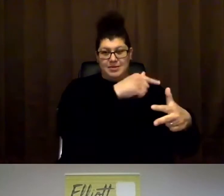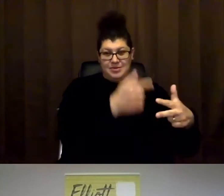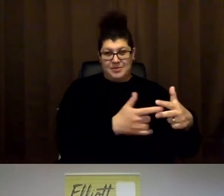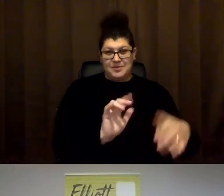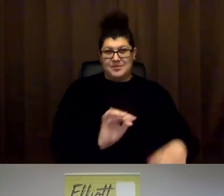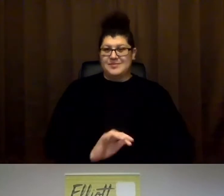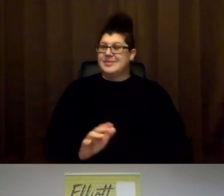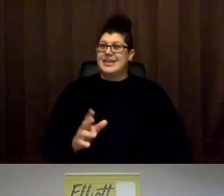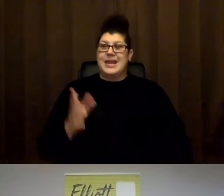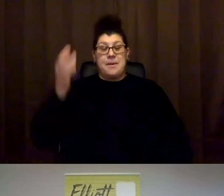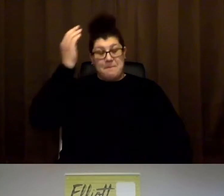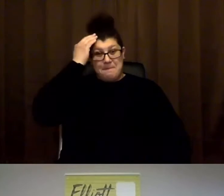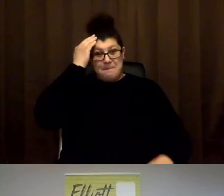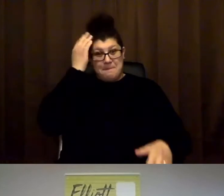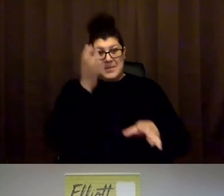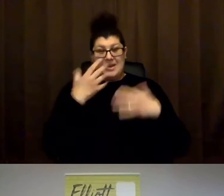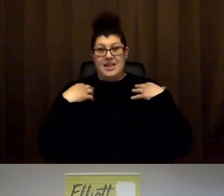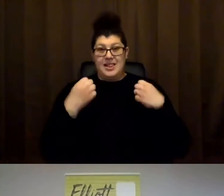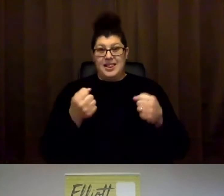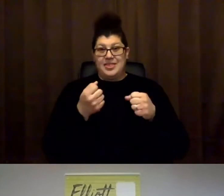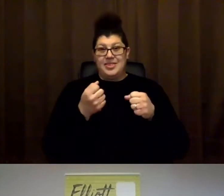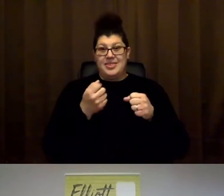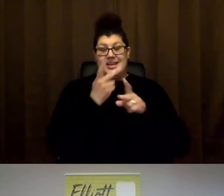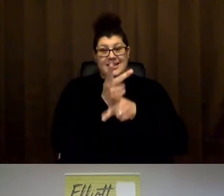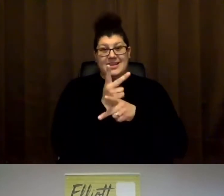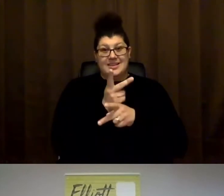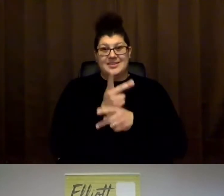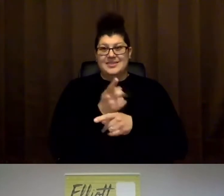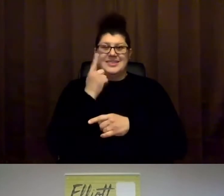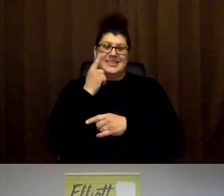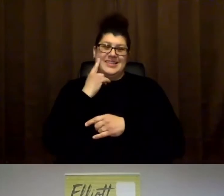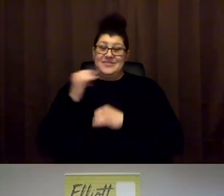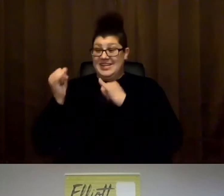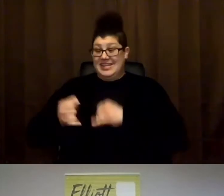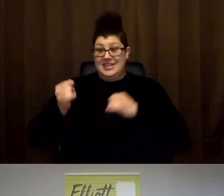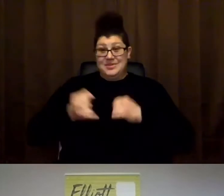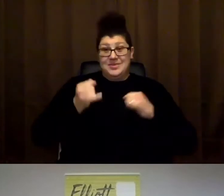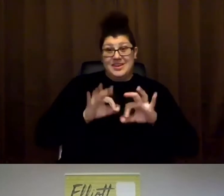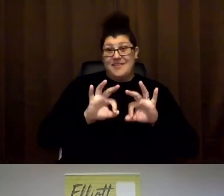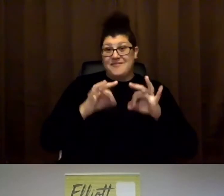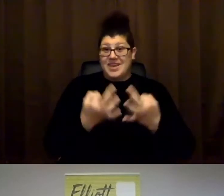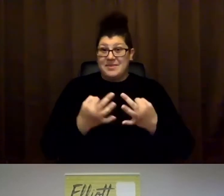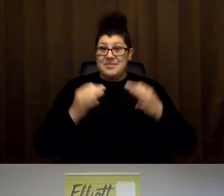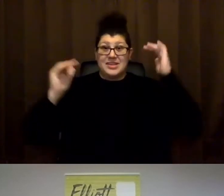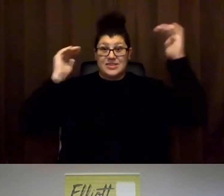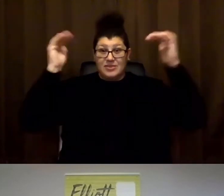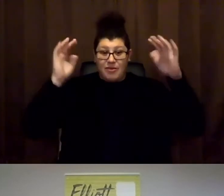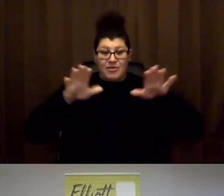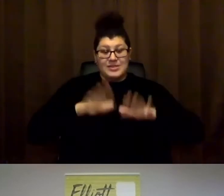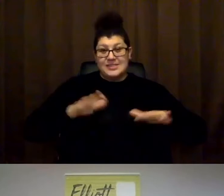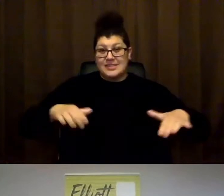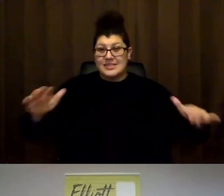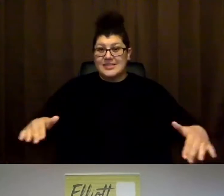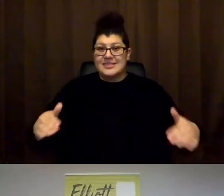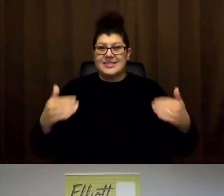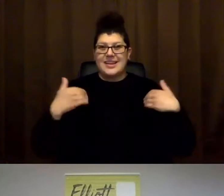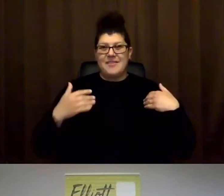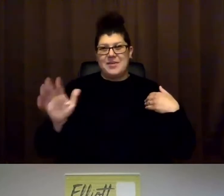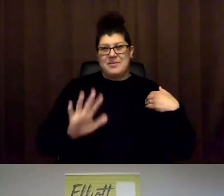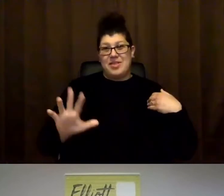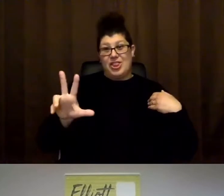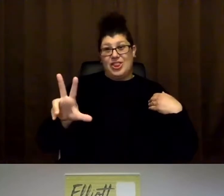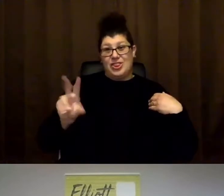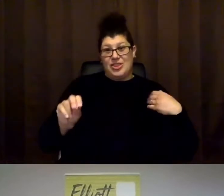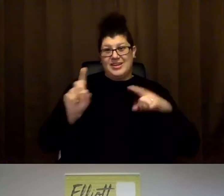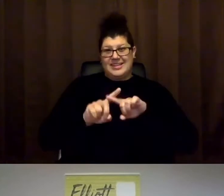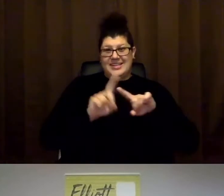about anybody, individuals, families, couples, adults, children. We do have over 30 therapists, and so